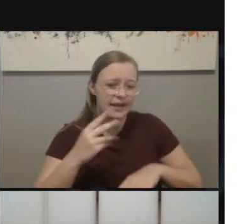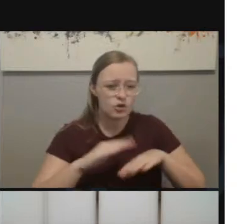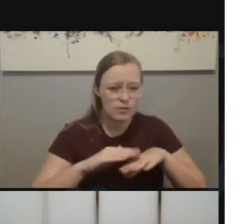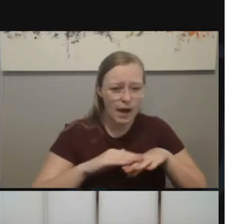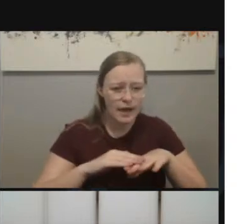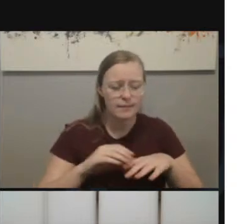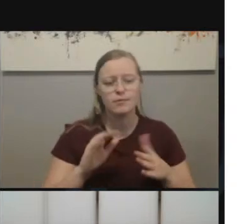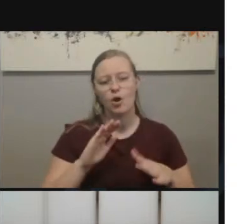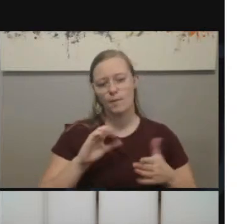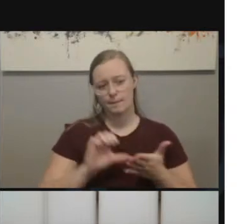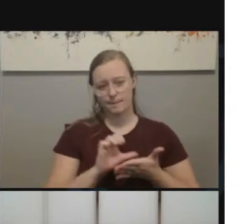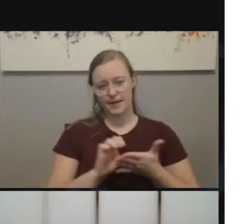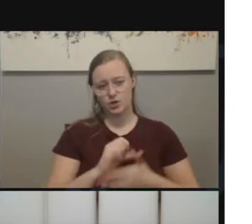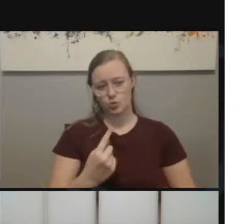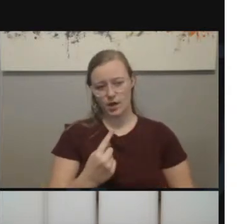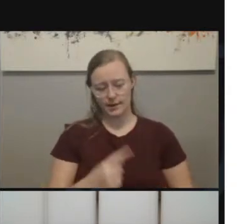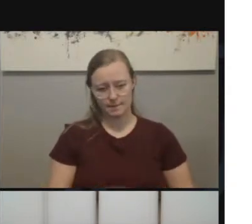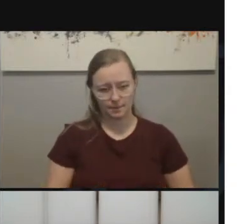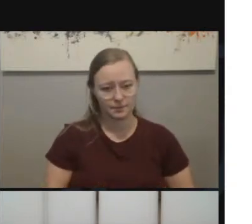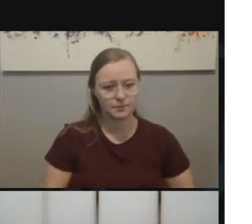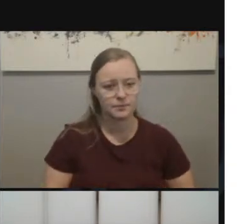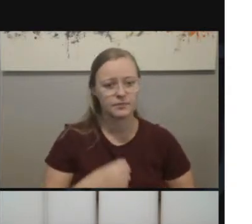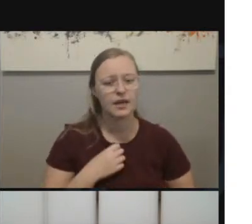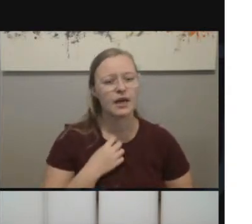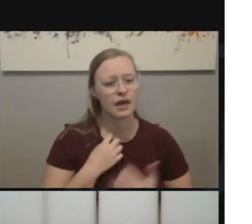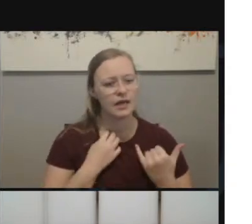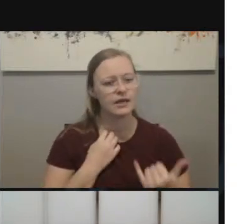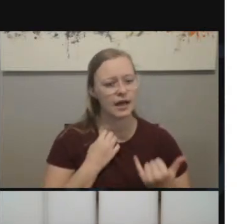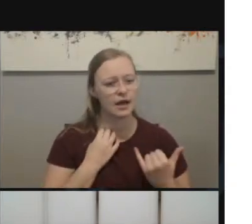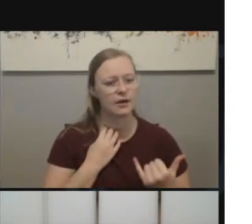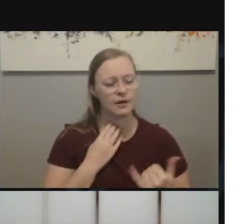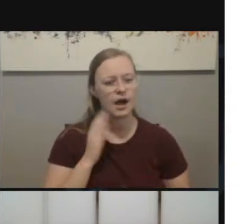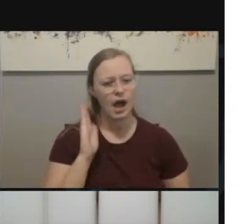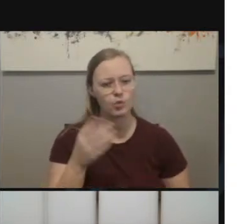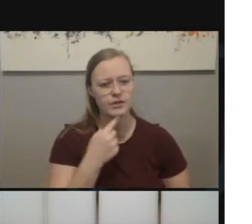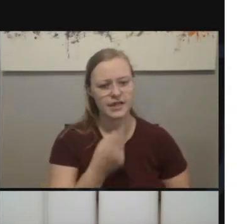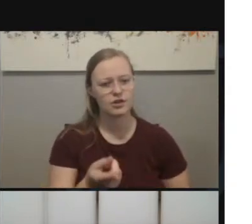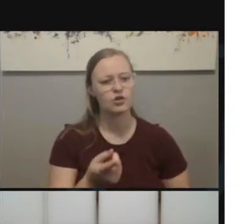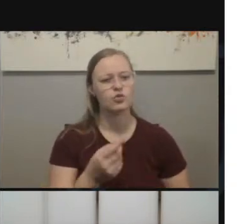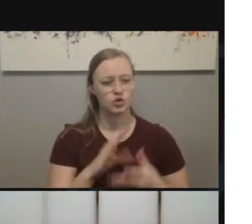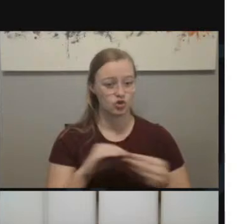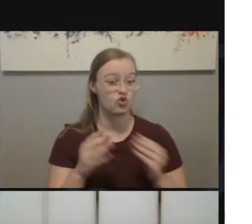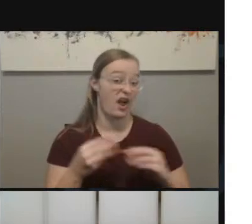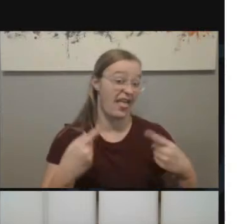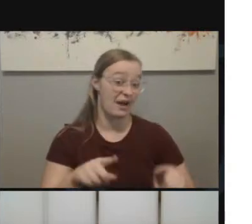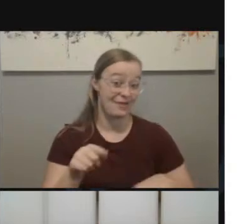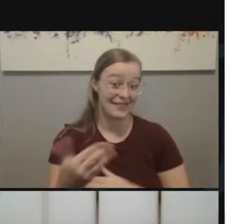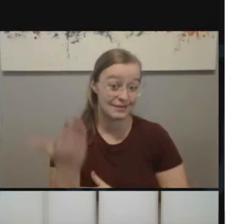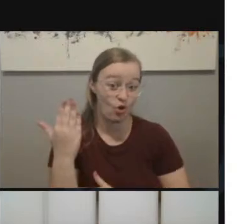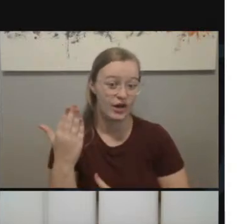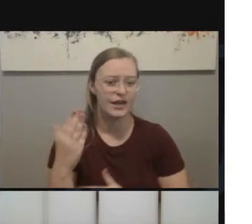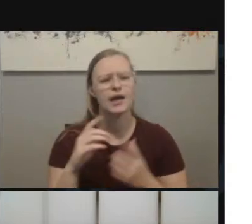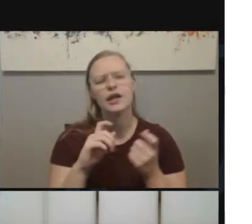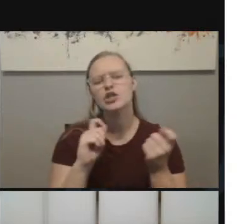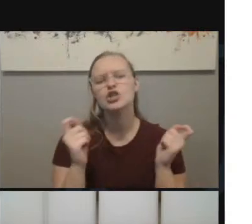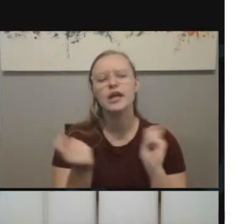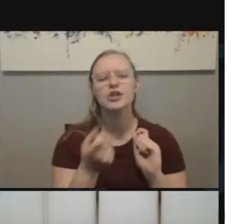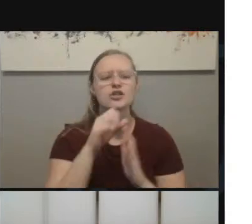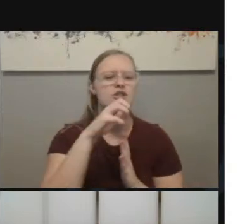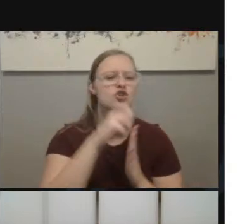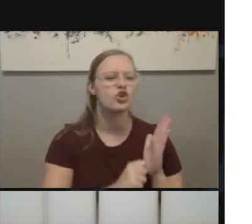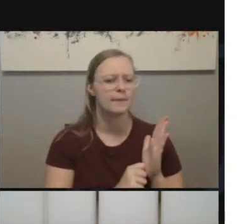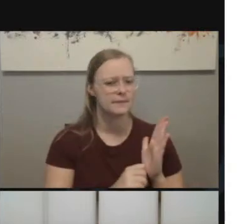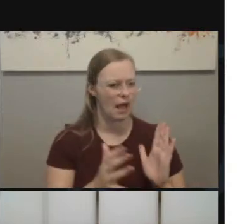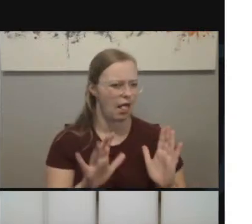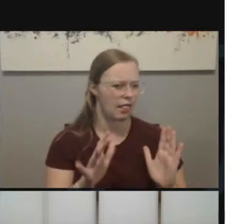1. And now I'm going to tell you a little bit of a story that happened this morning that changes the script a little bit.